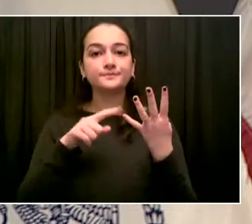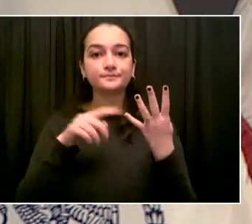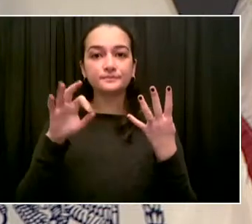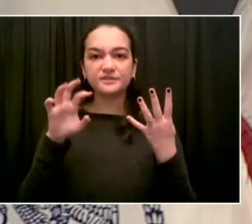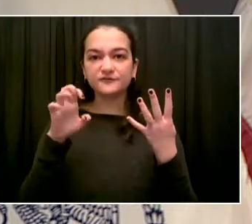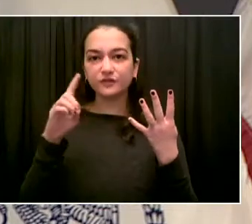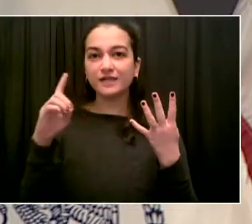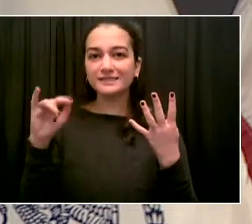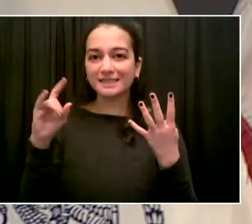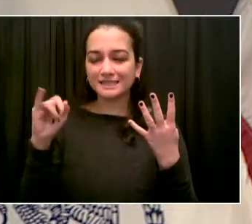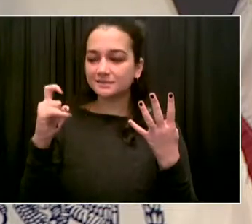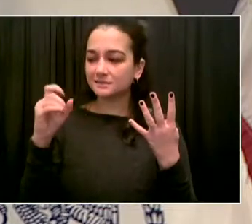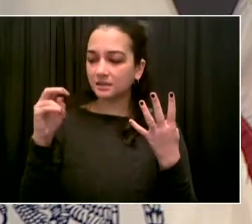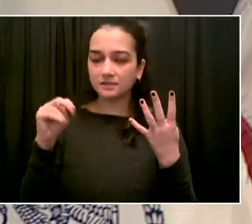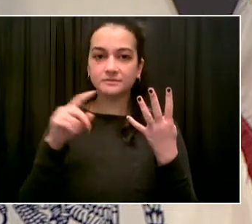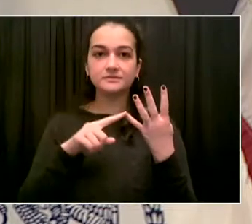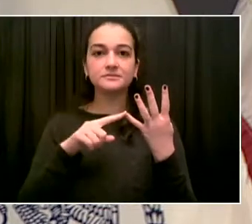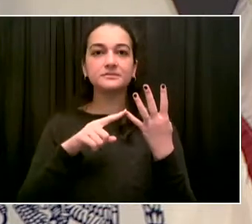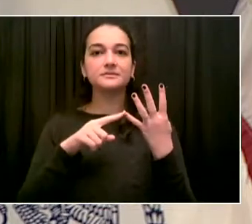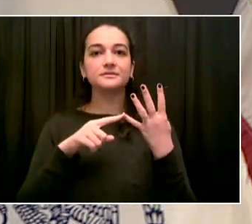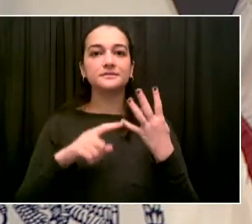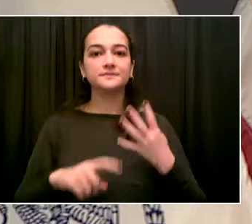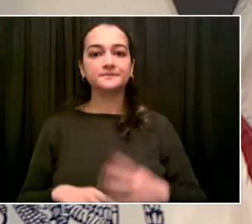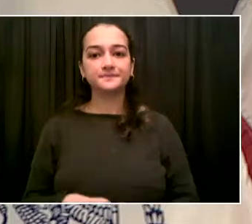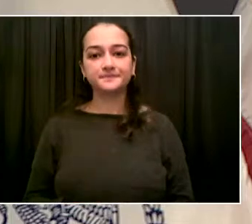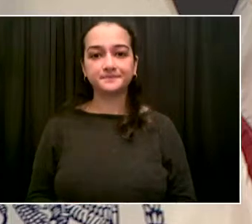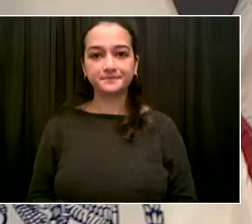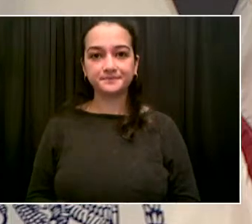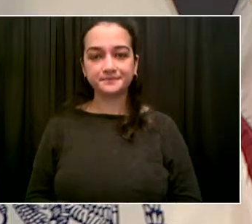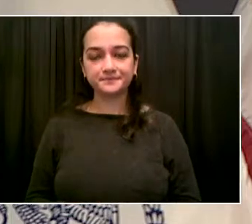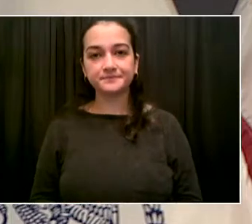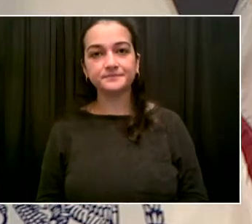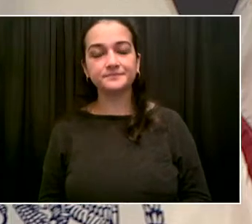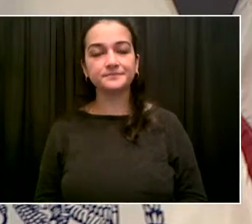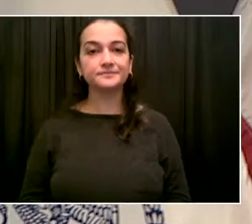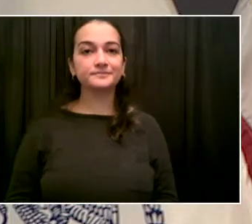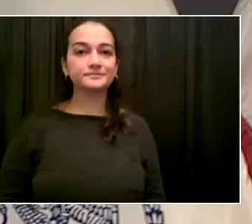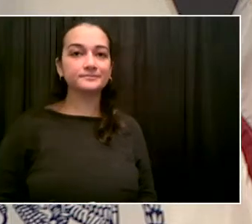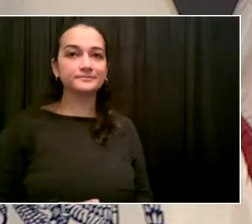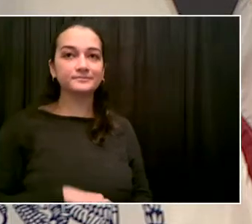Company. Our first question today goes to Andrew Siff from WNBC.